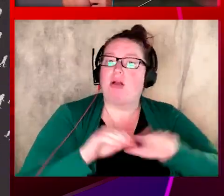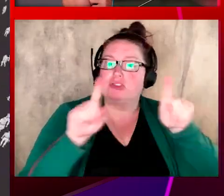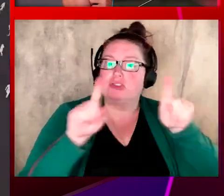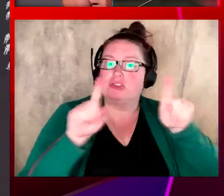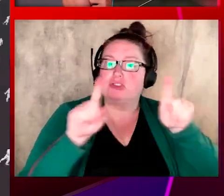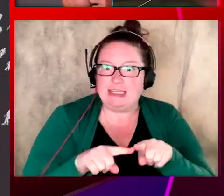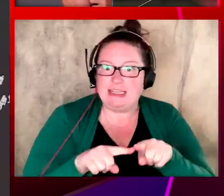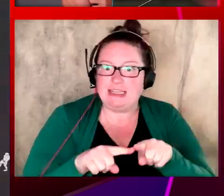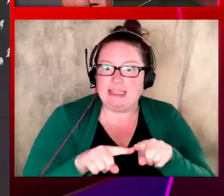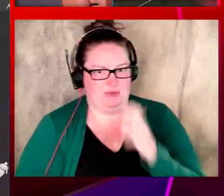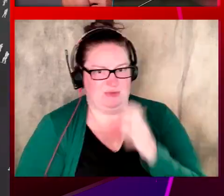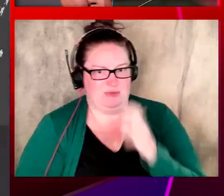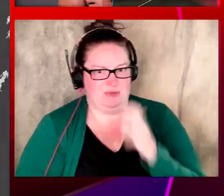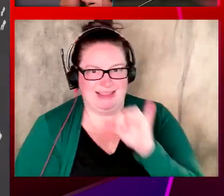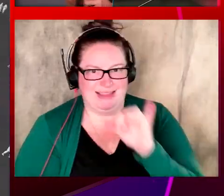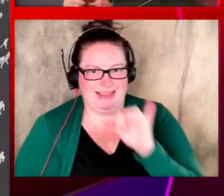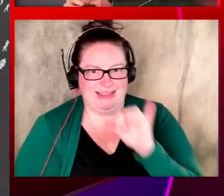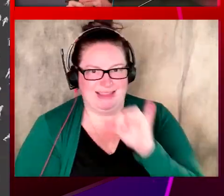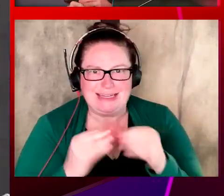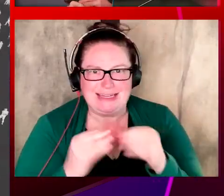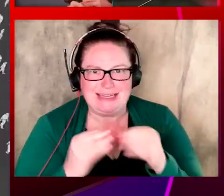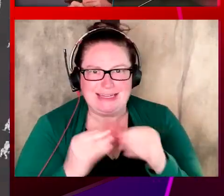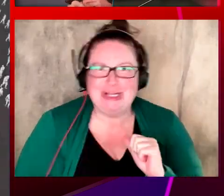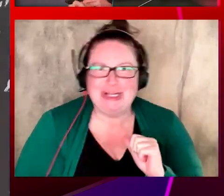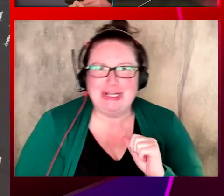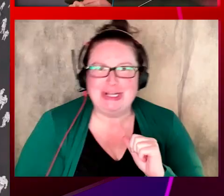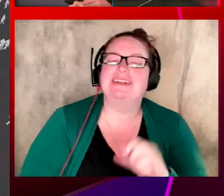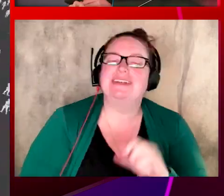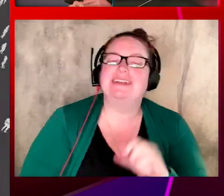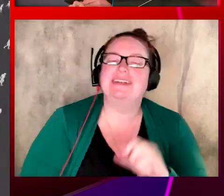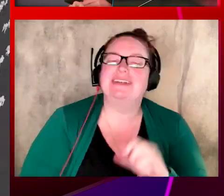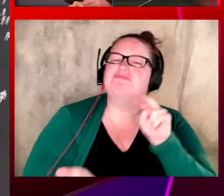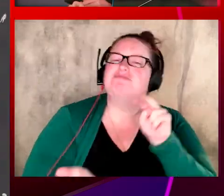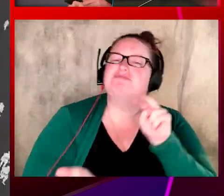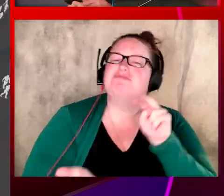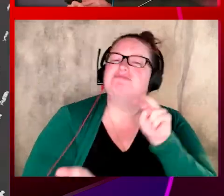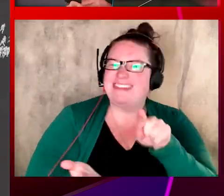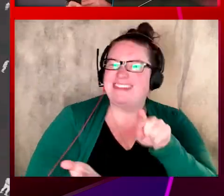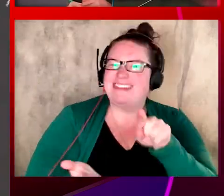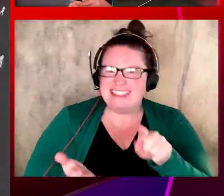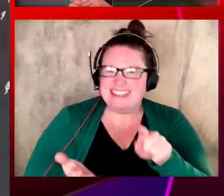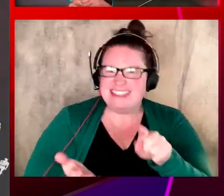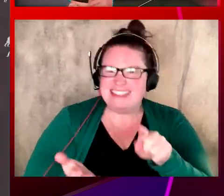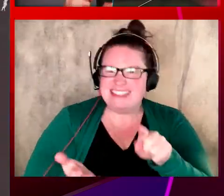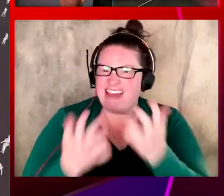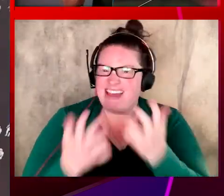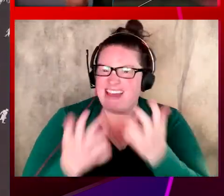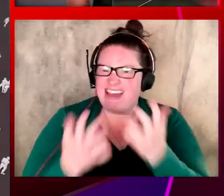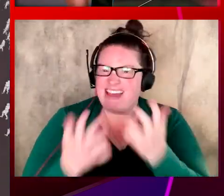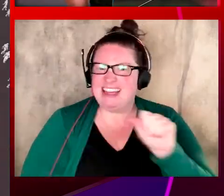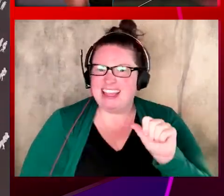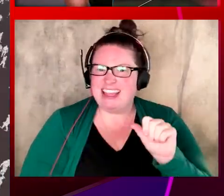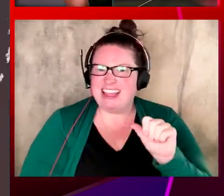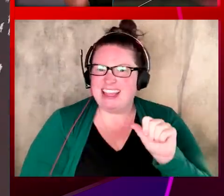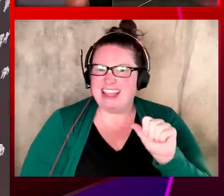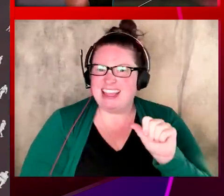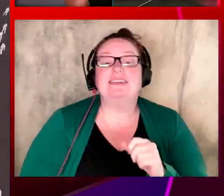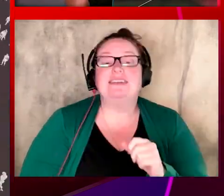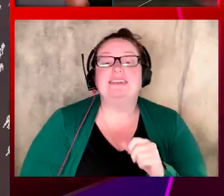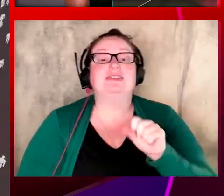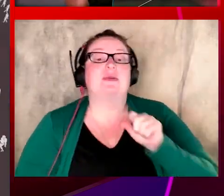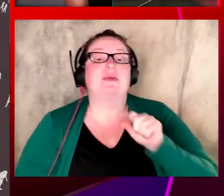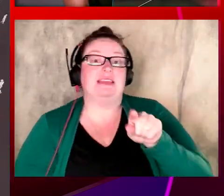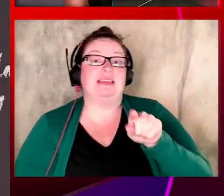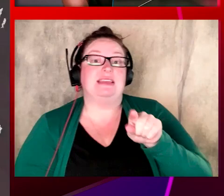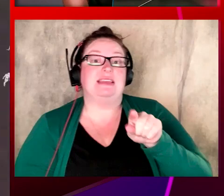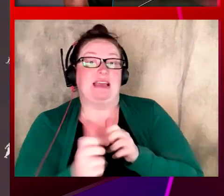a big number. Yeah, I'm looking at this, and I'm thinking to myself, this is a colossal amount of data. Yeah, it is. So this is updated. This particular